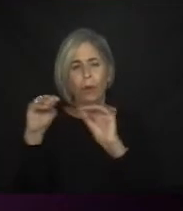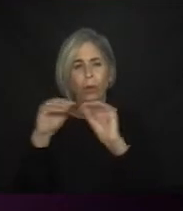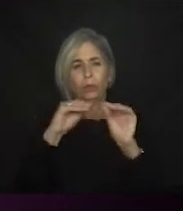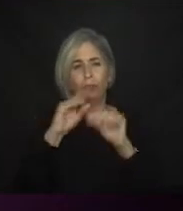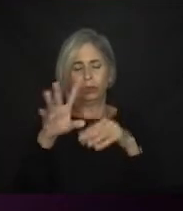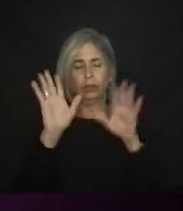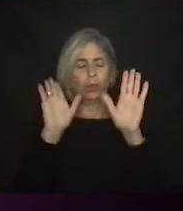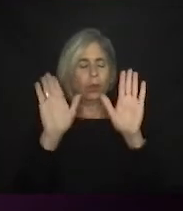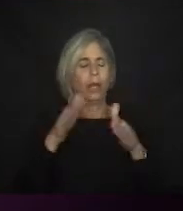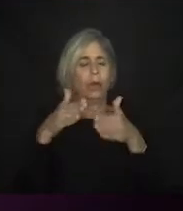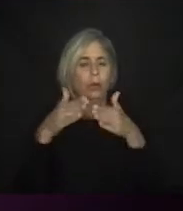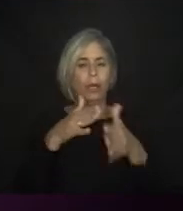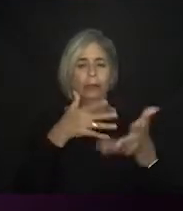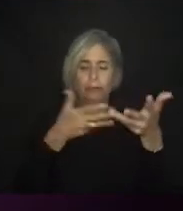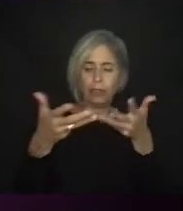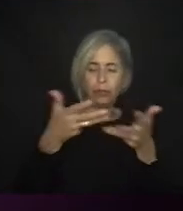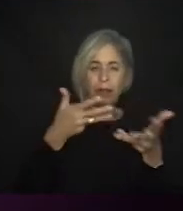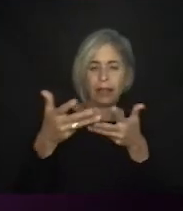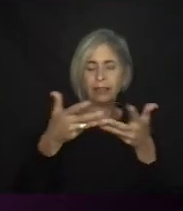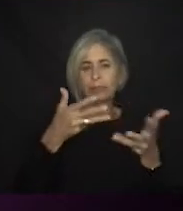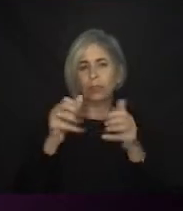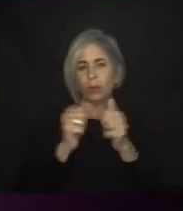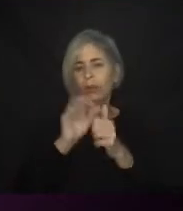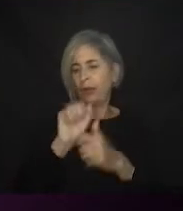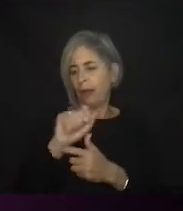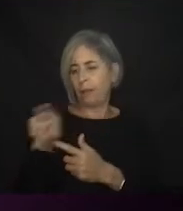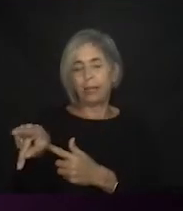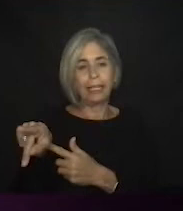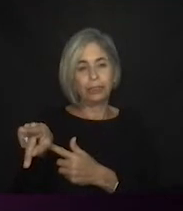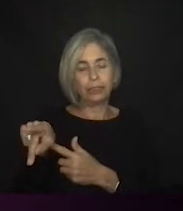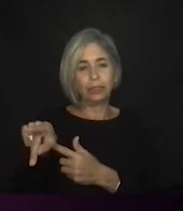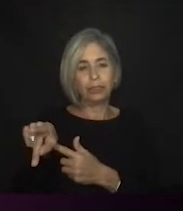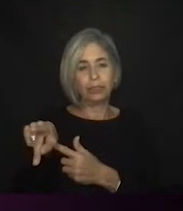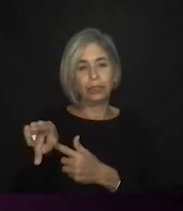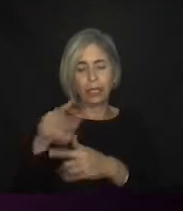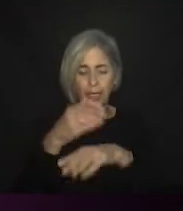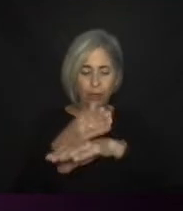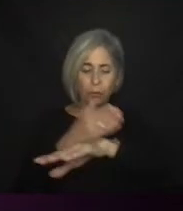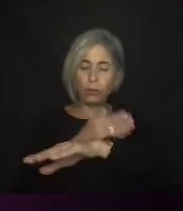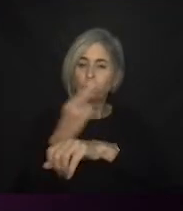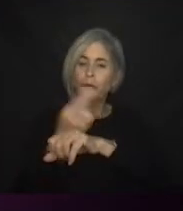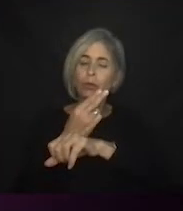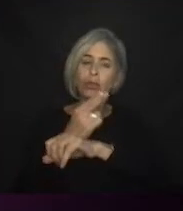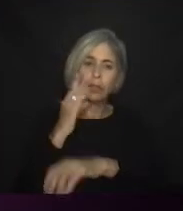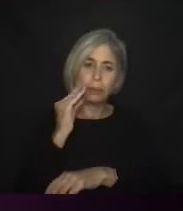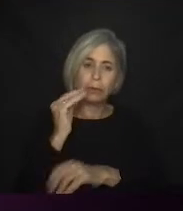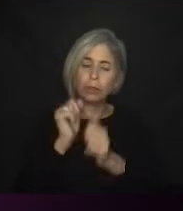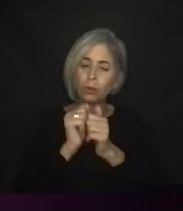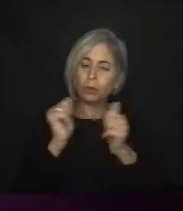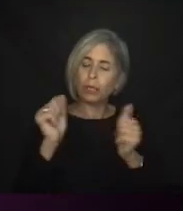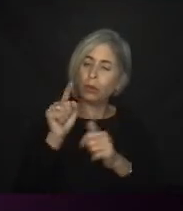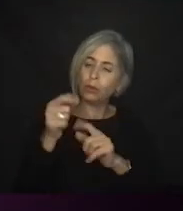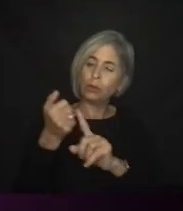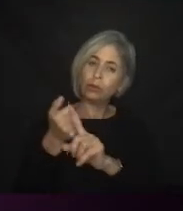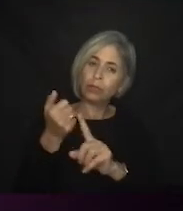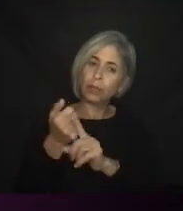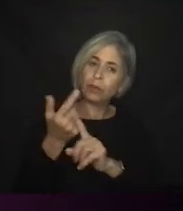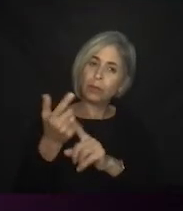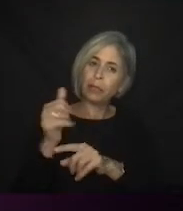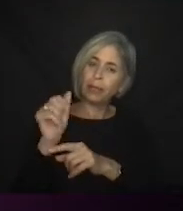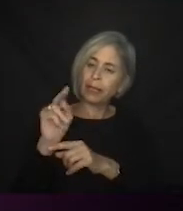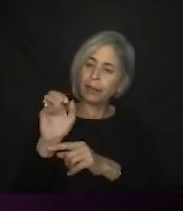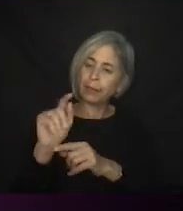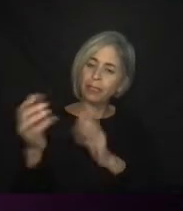to add motion and interactivity to your applications and improve your user's experience without you yourself being